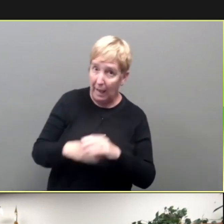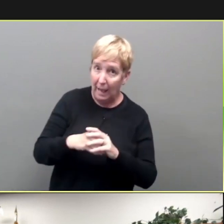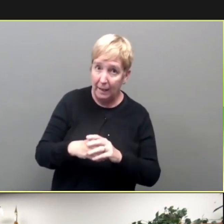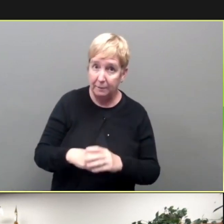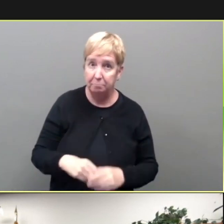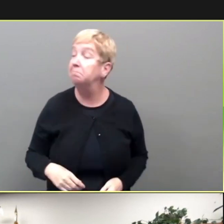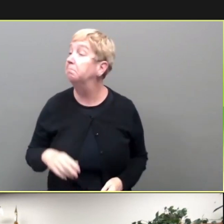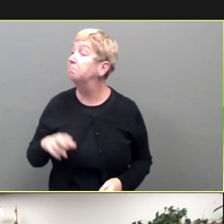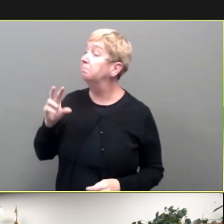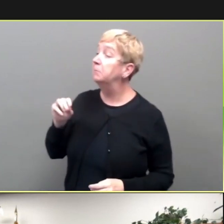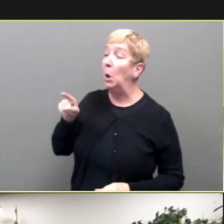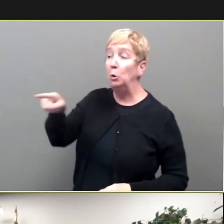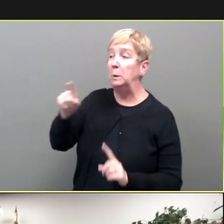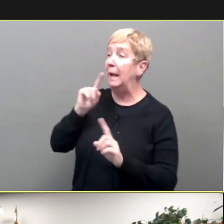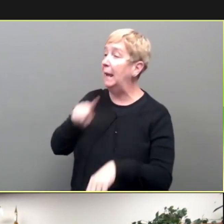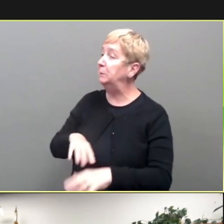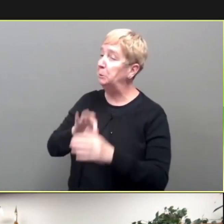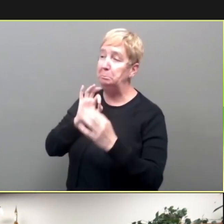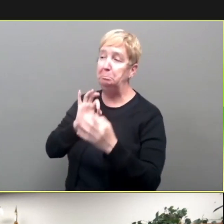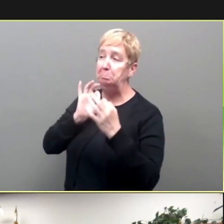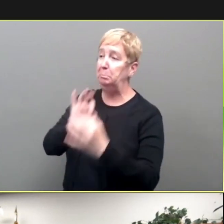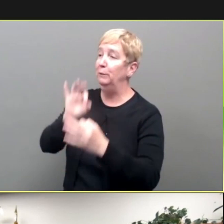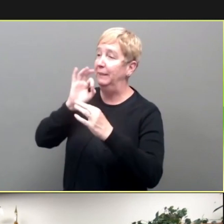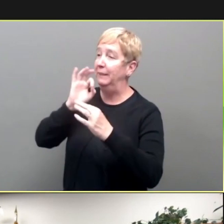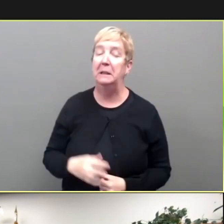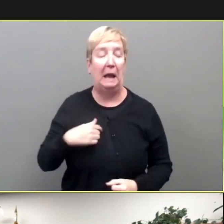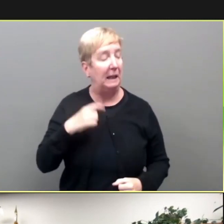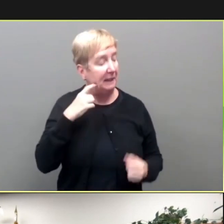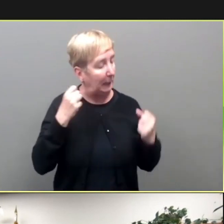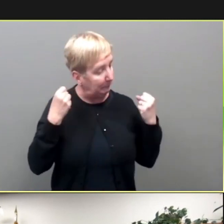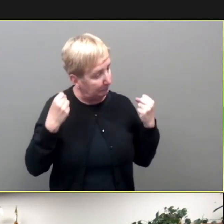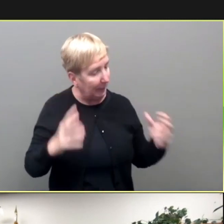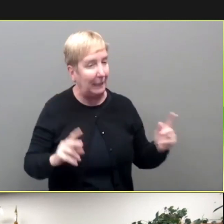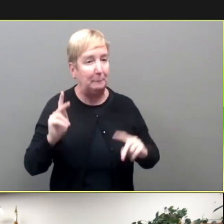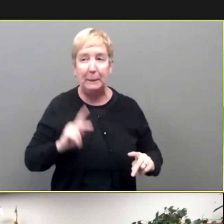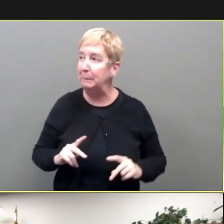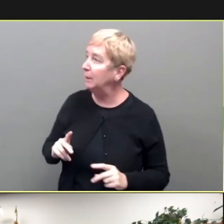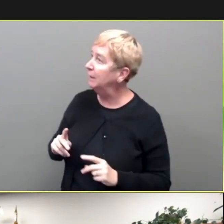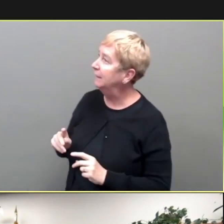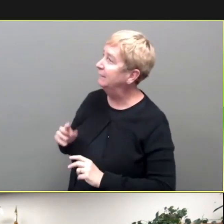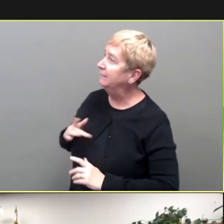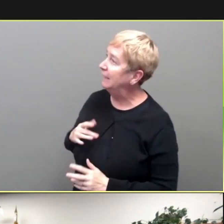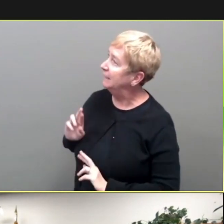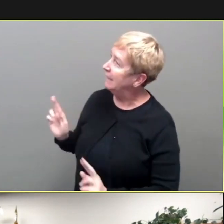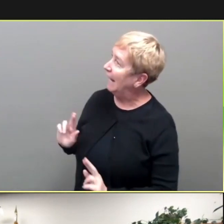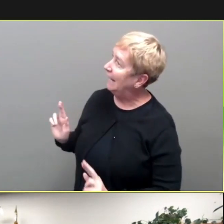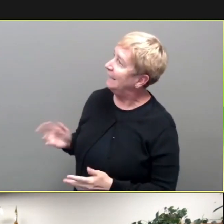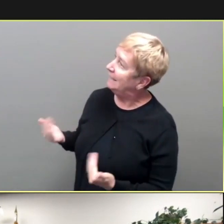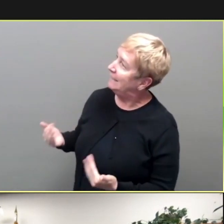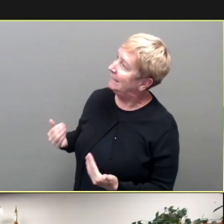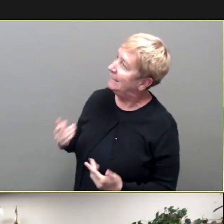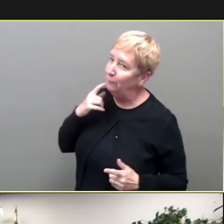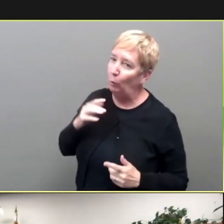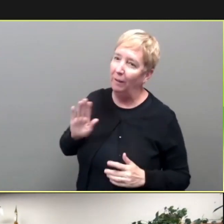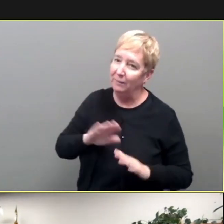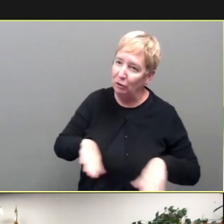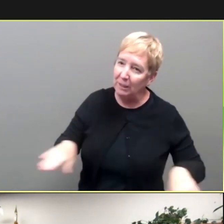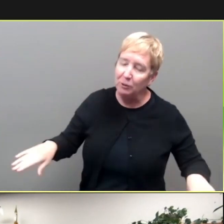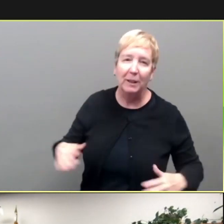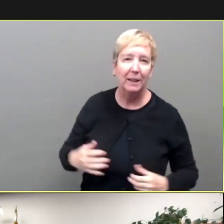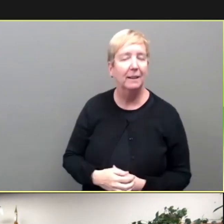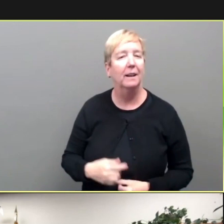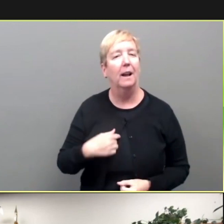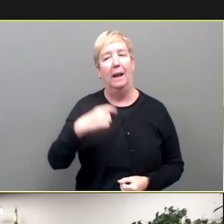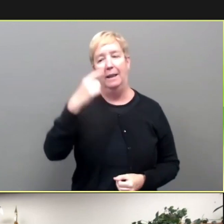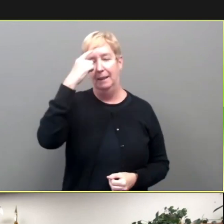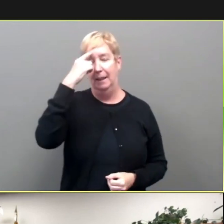that perfectly. I think many people are waiting for that for their kids, and I just think one of the things that